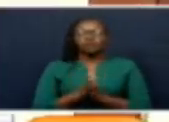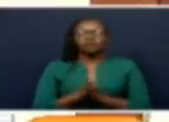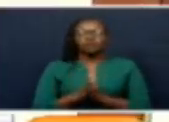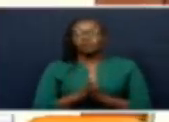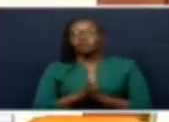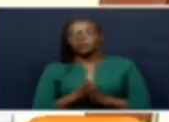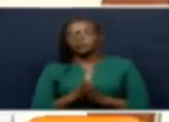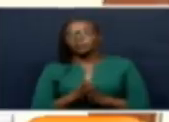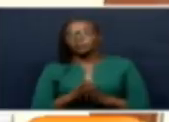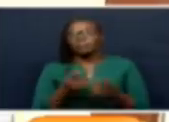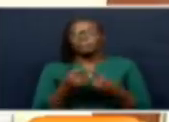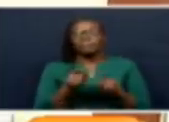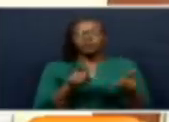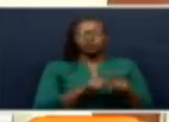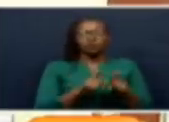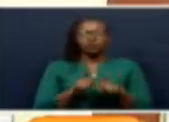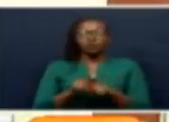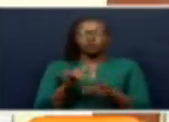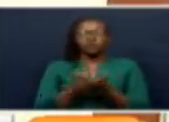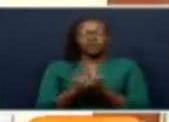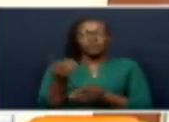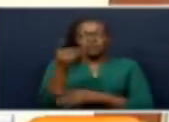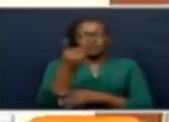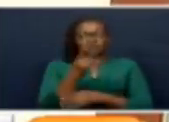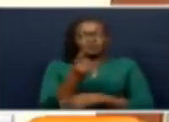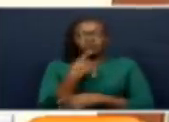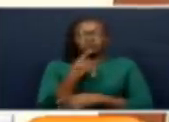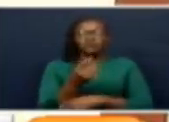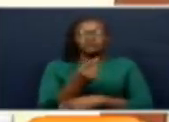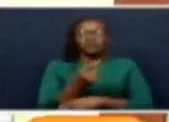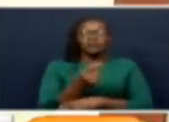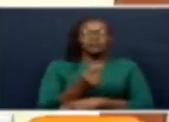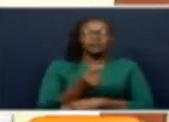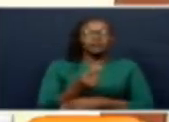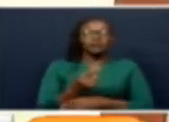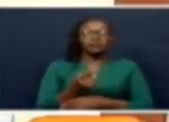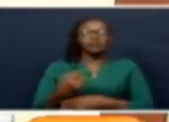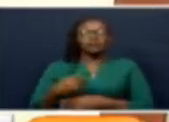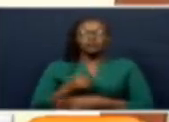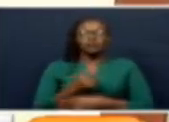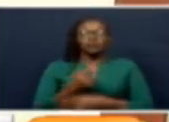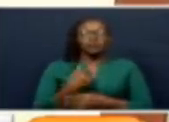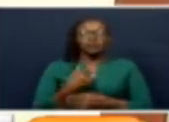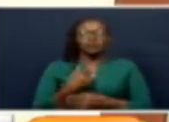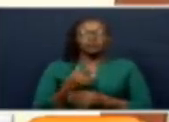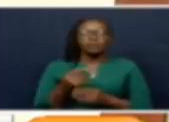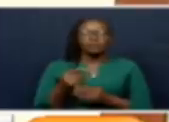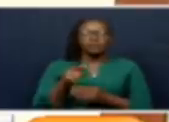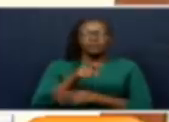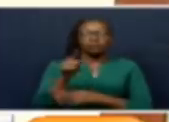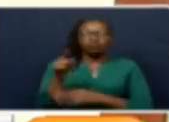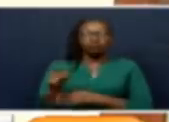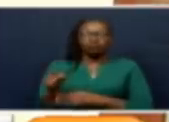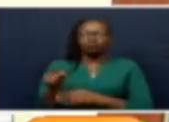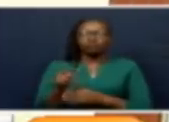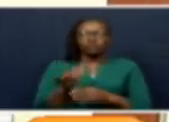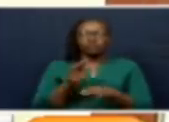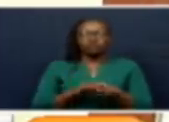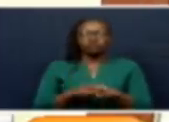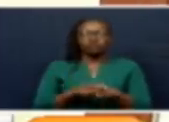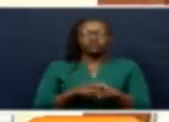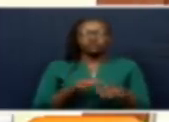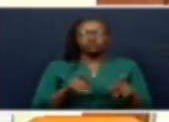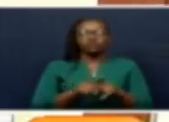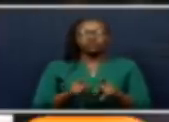But then the deciding organ is elsewhere. Yeah. So, but I think the cabinet we have is good. Who would you have put at internal